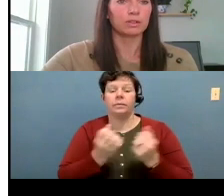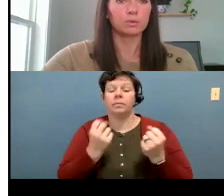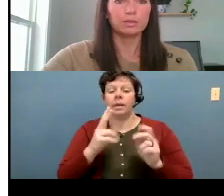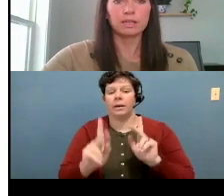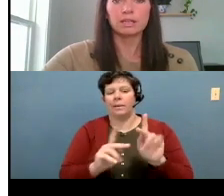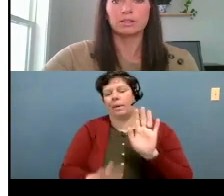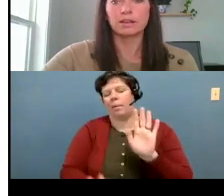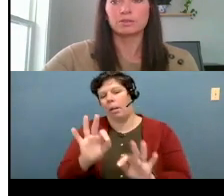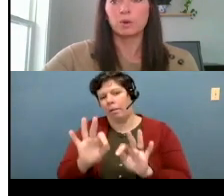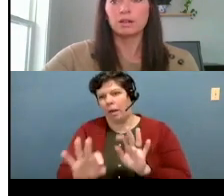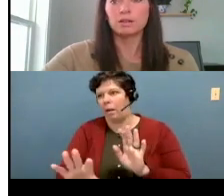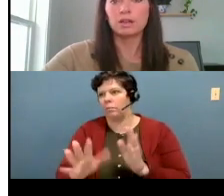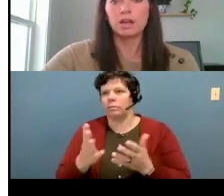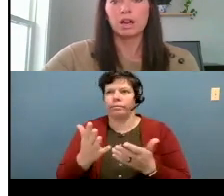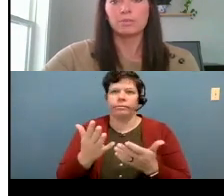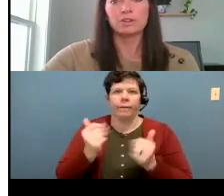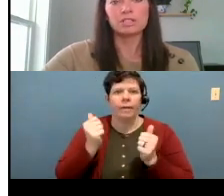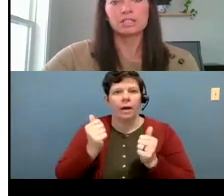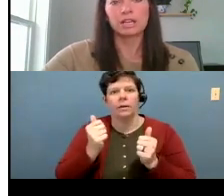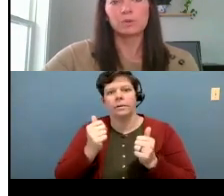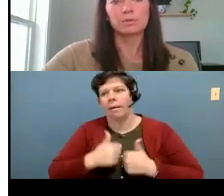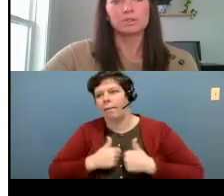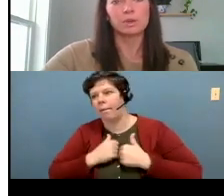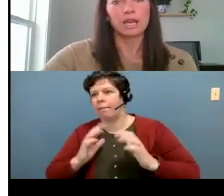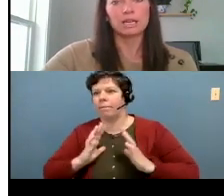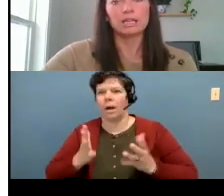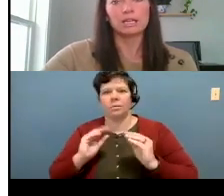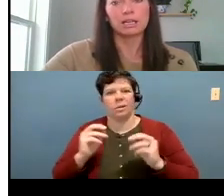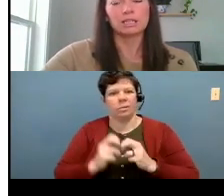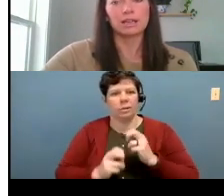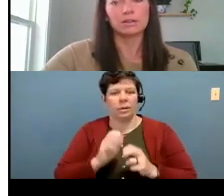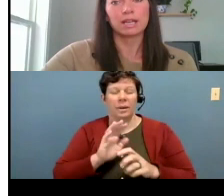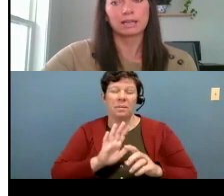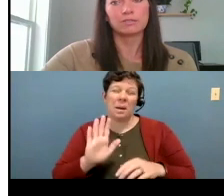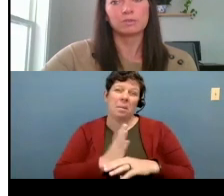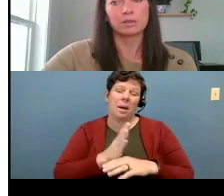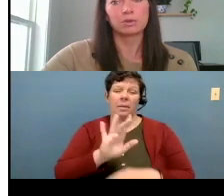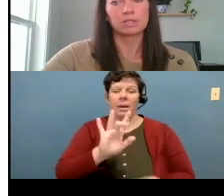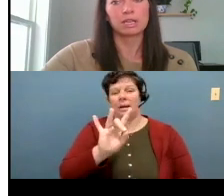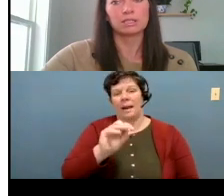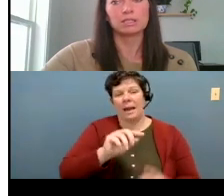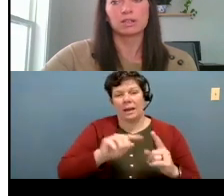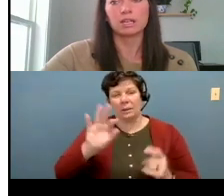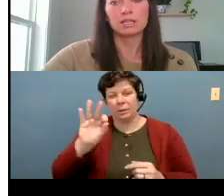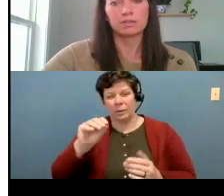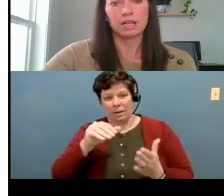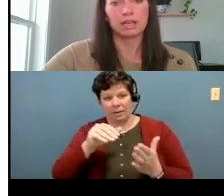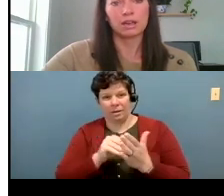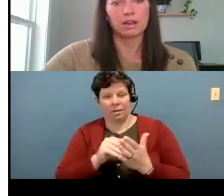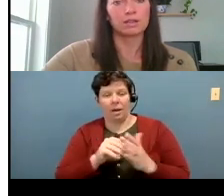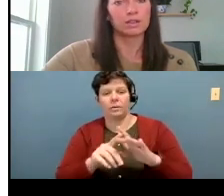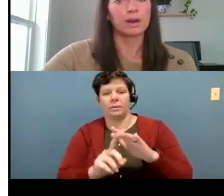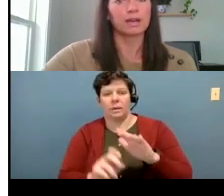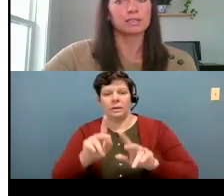found very quickly, alive and well. But there are still anywhere between 80 and 90,000 active missing person cases on any given